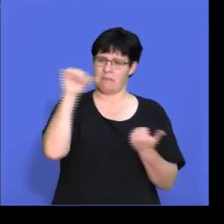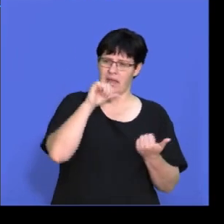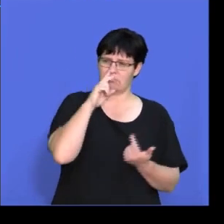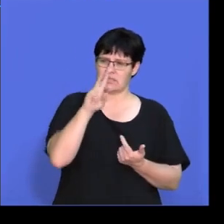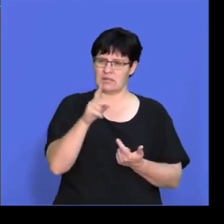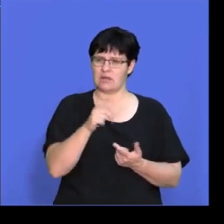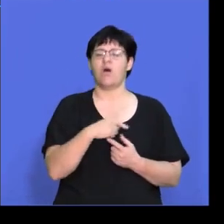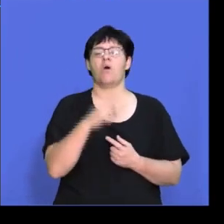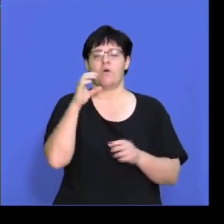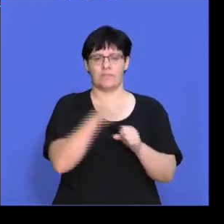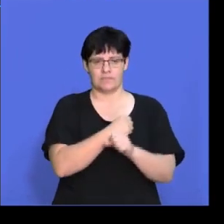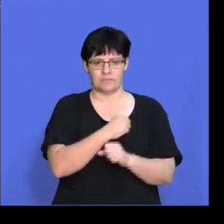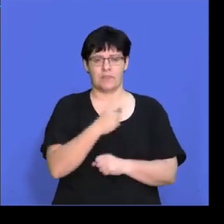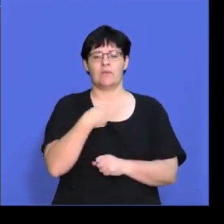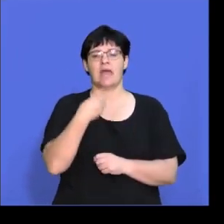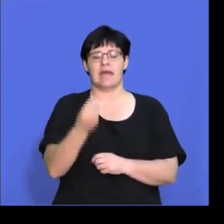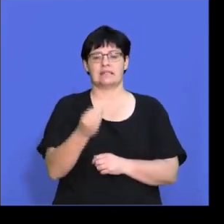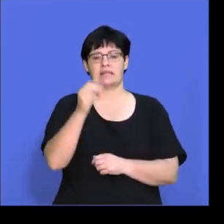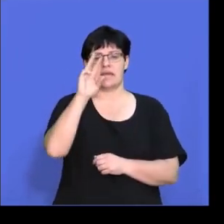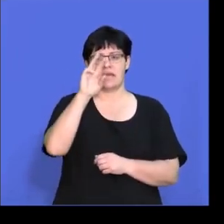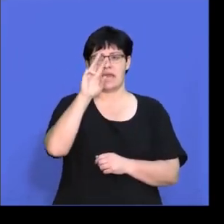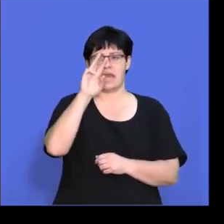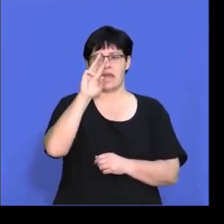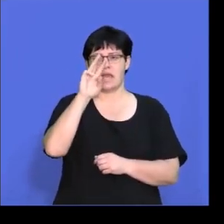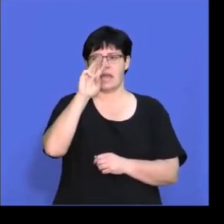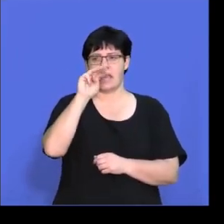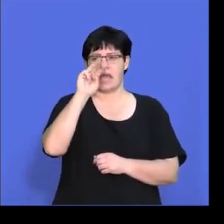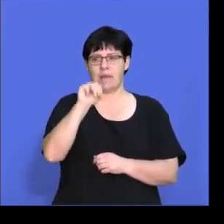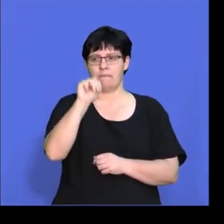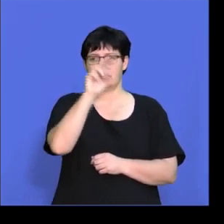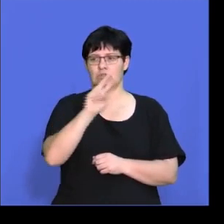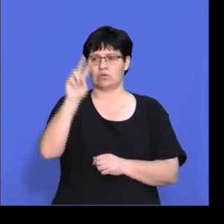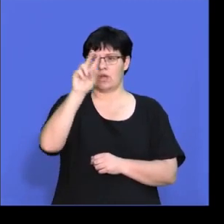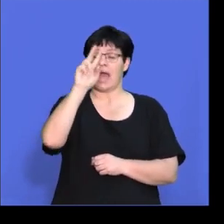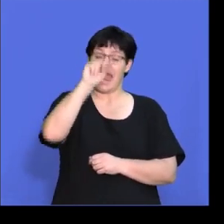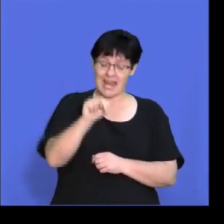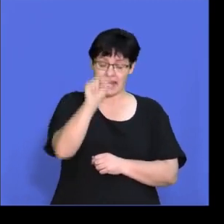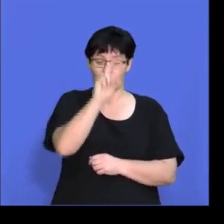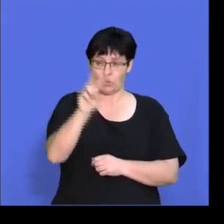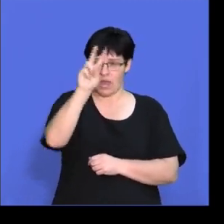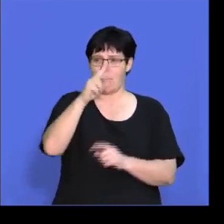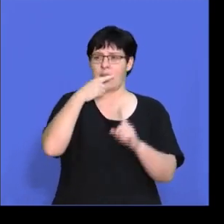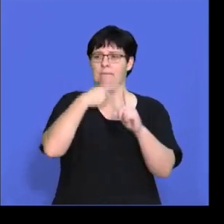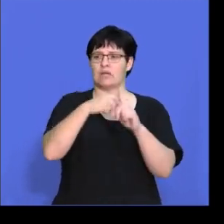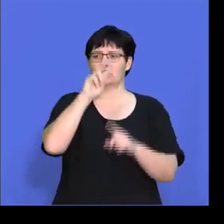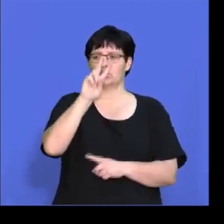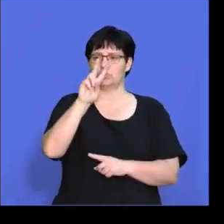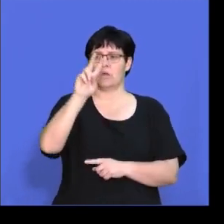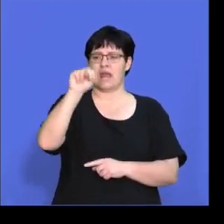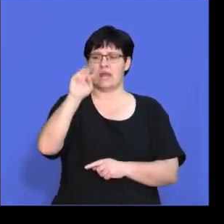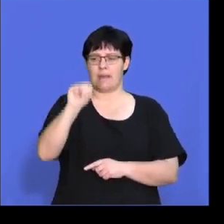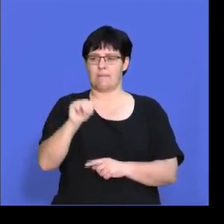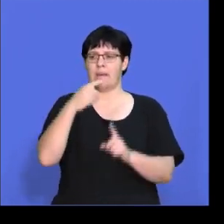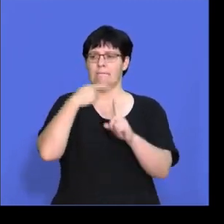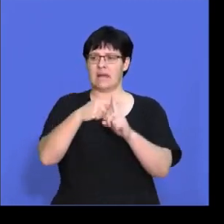sorry, I have to go back. Okay, so we had n squared plus 2nm plus